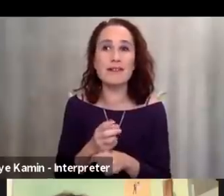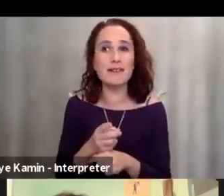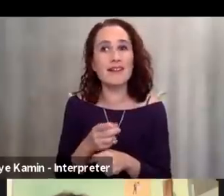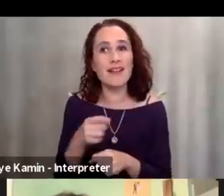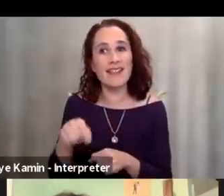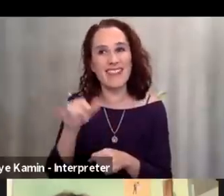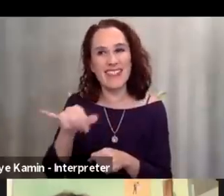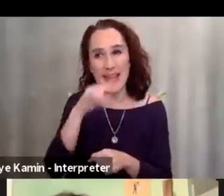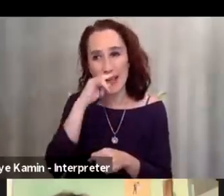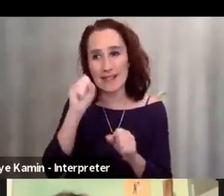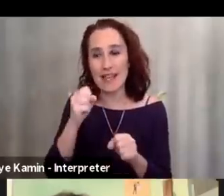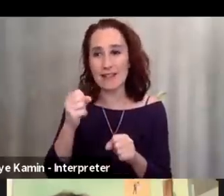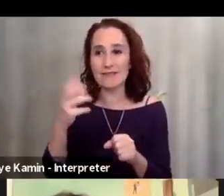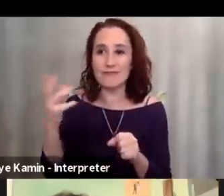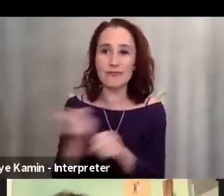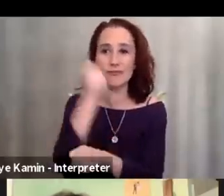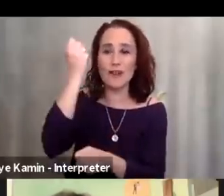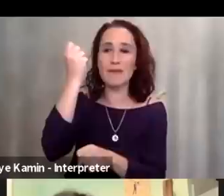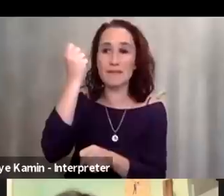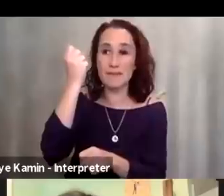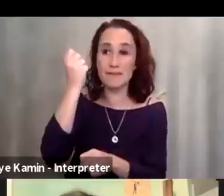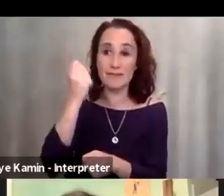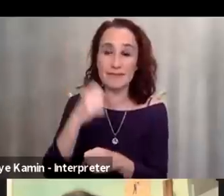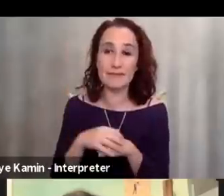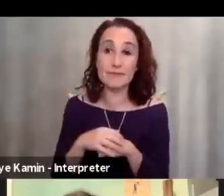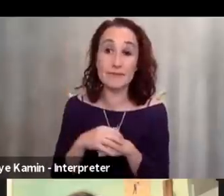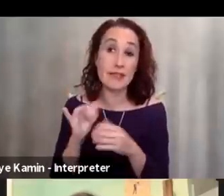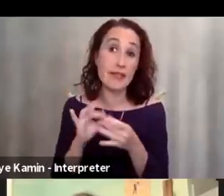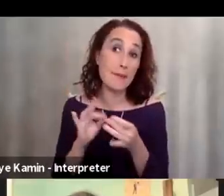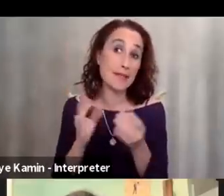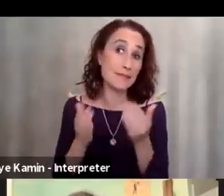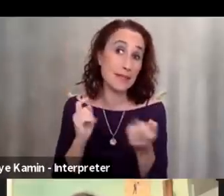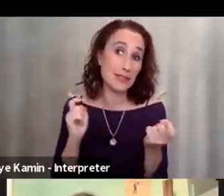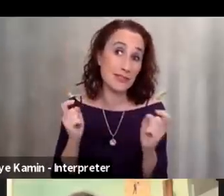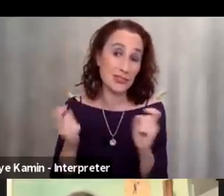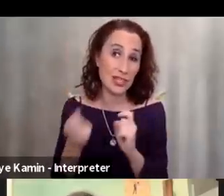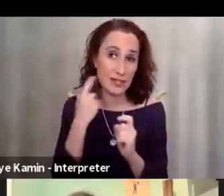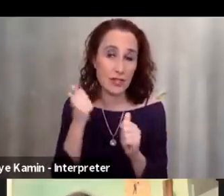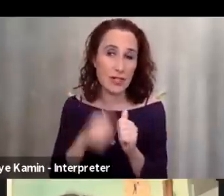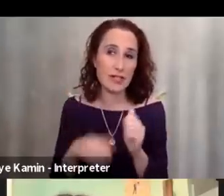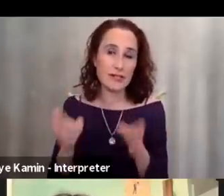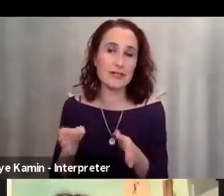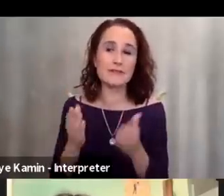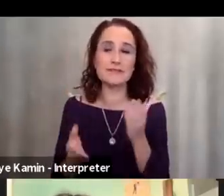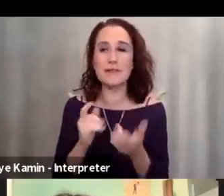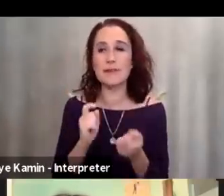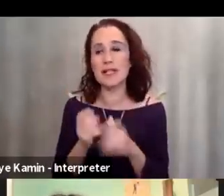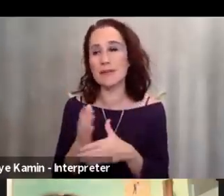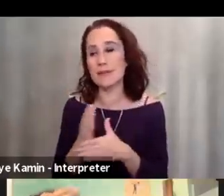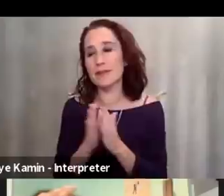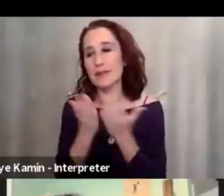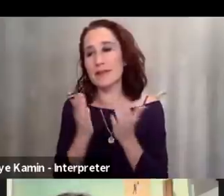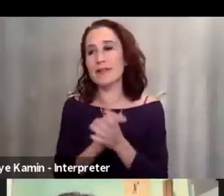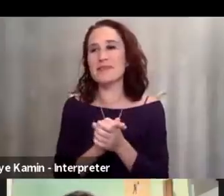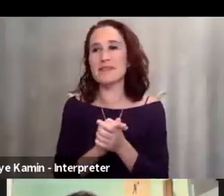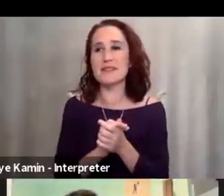end. And that pulse and that message you want to put out in the world might change for every person. It might change between books, but like I found